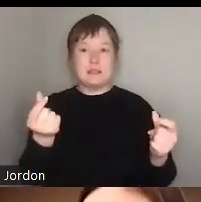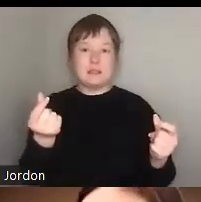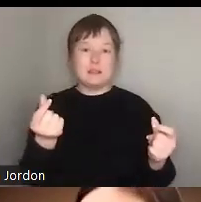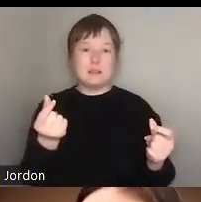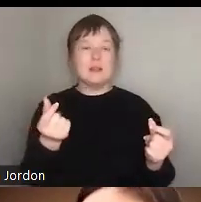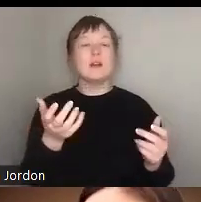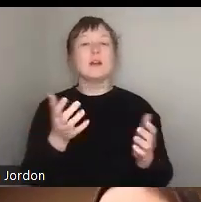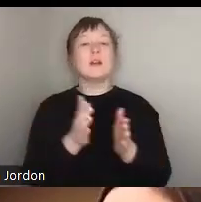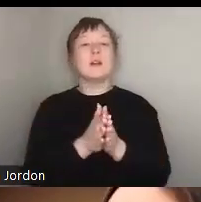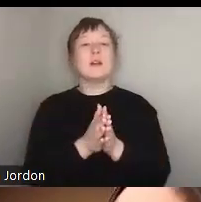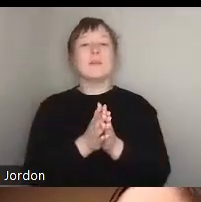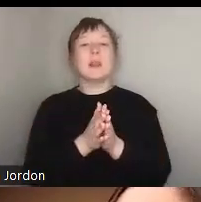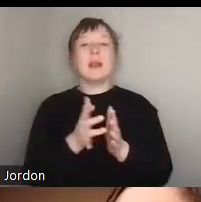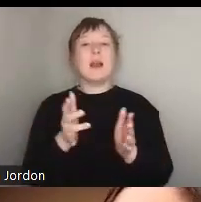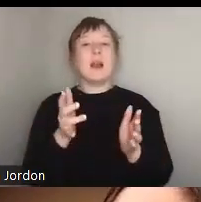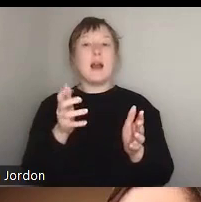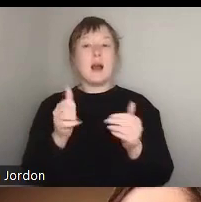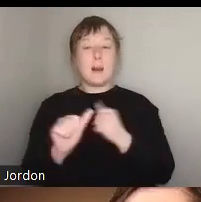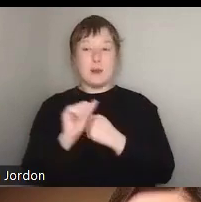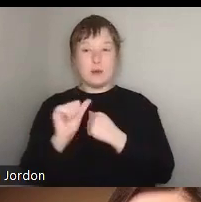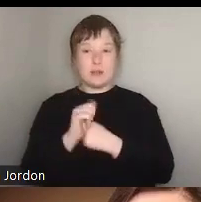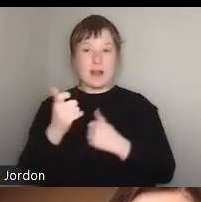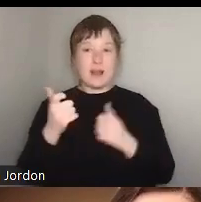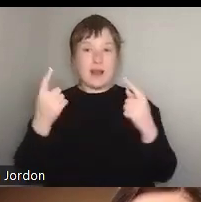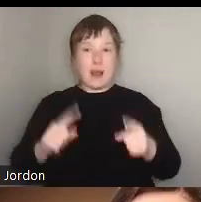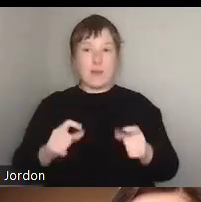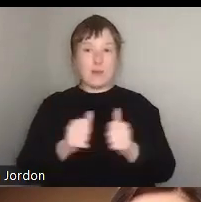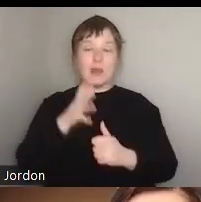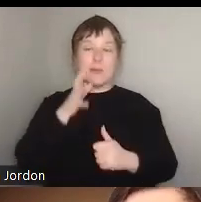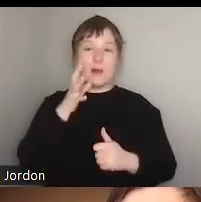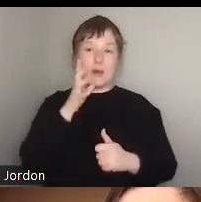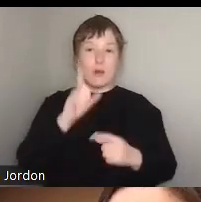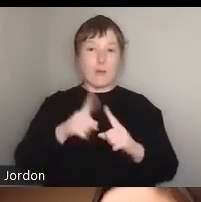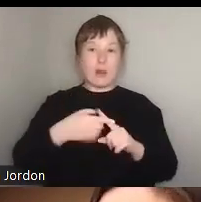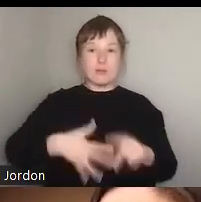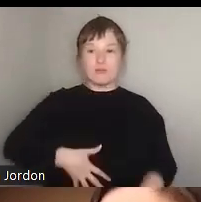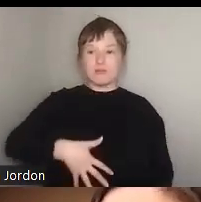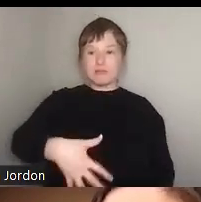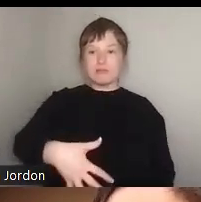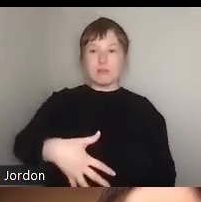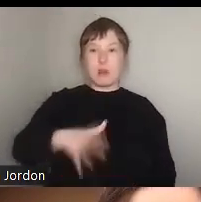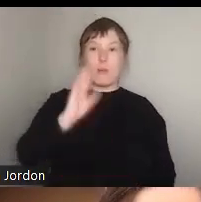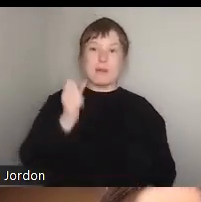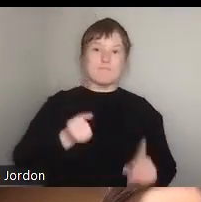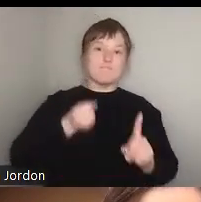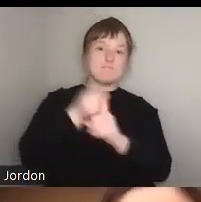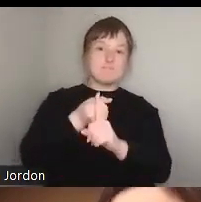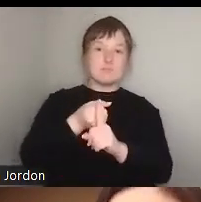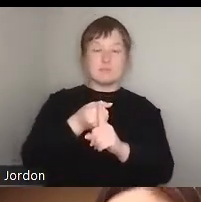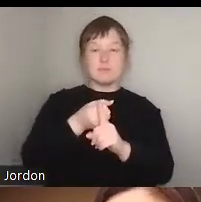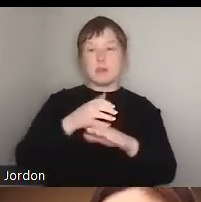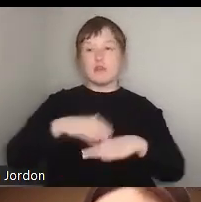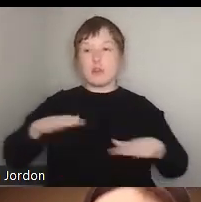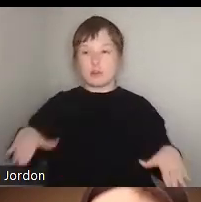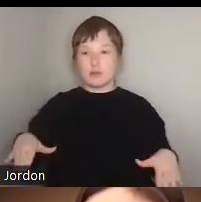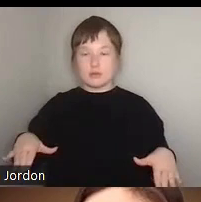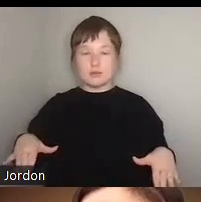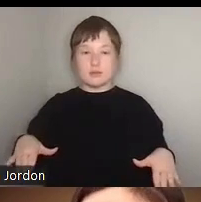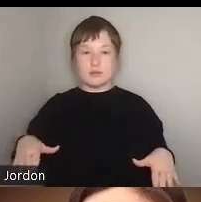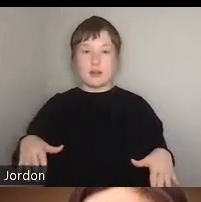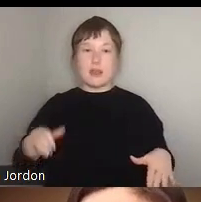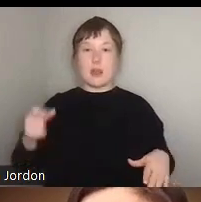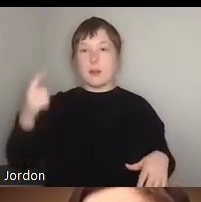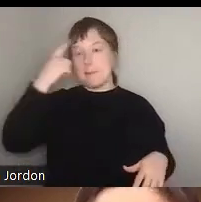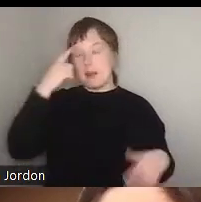abuse that's happening to a mother, while they are pregnant, that is affecting the child. They found that that can have effects on their mental